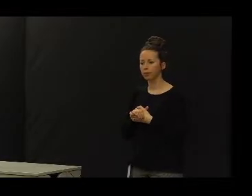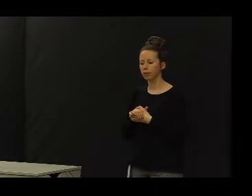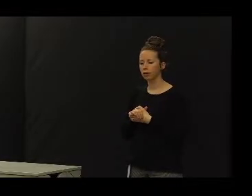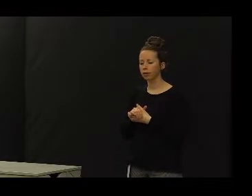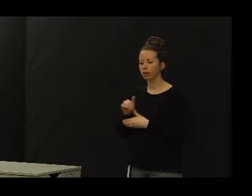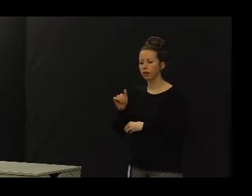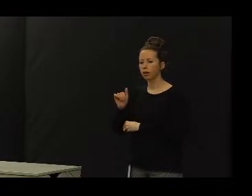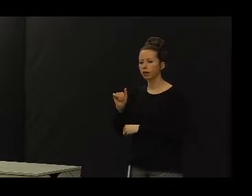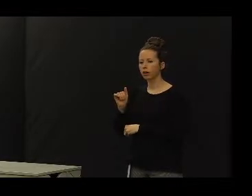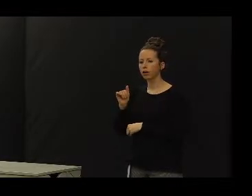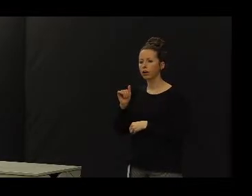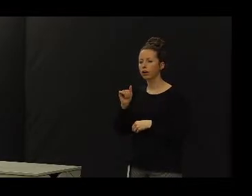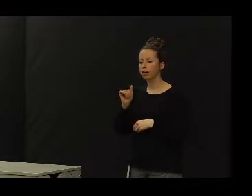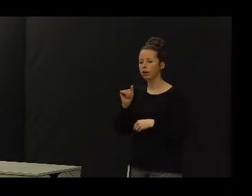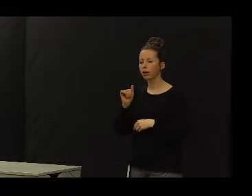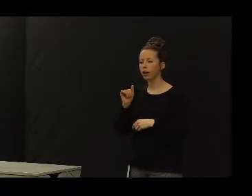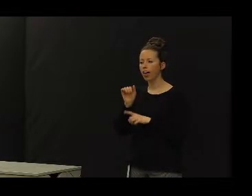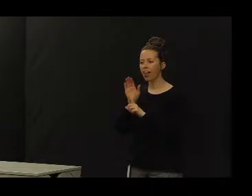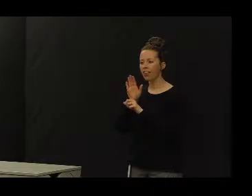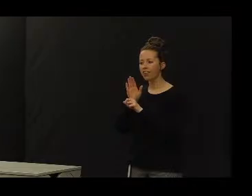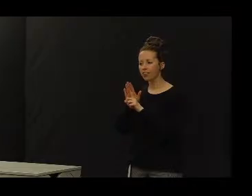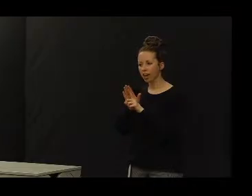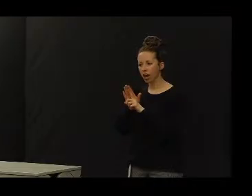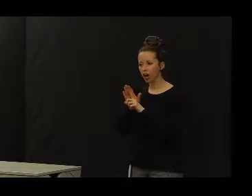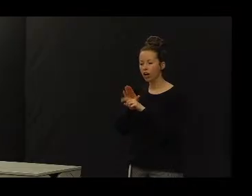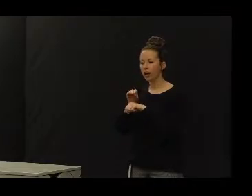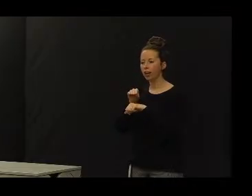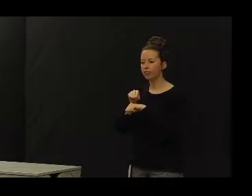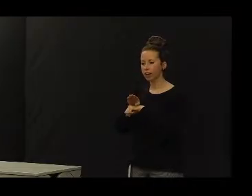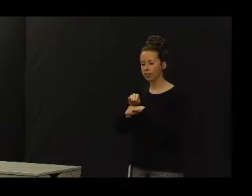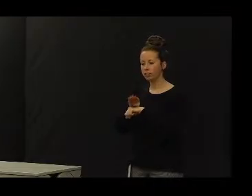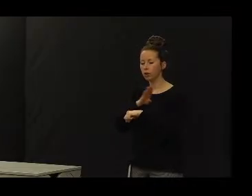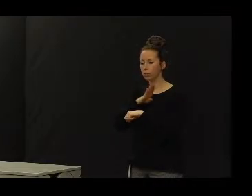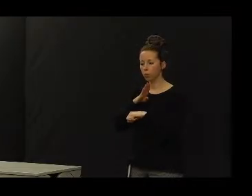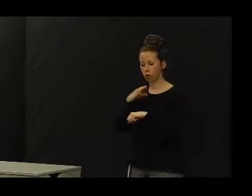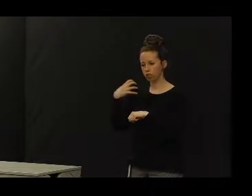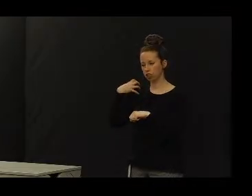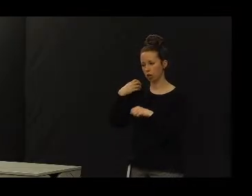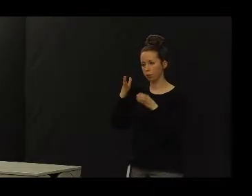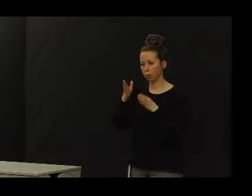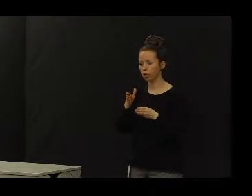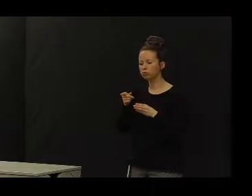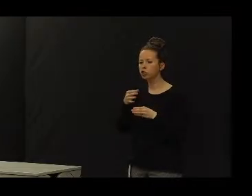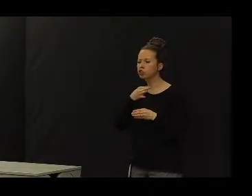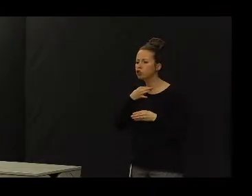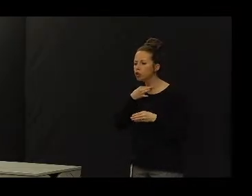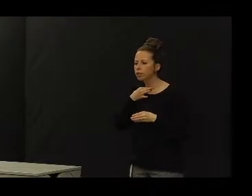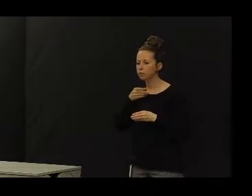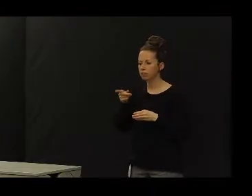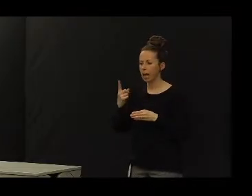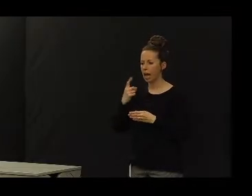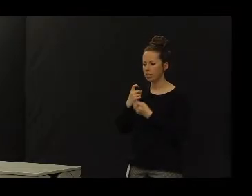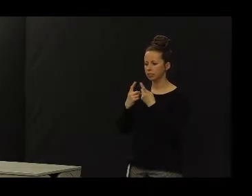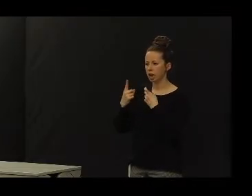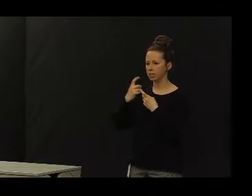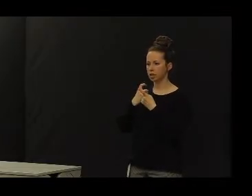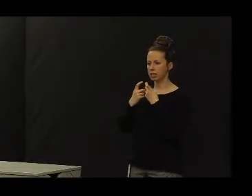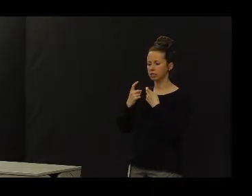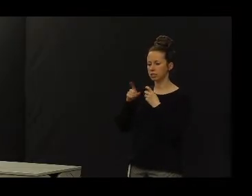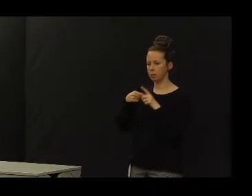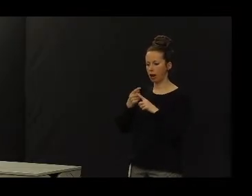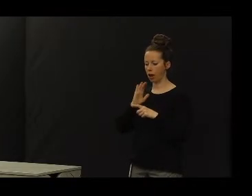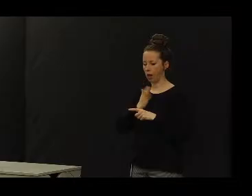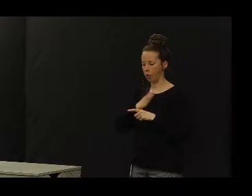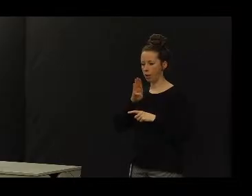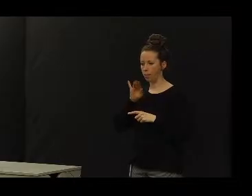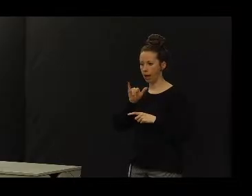who is their advisory board chairperson, was very curious and asking a lot of questions about our bylaws and what they looked like